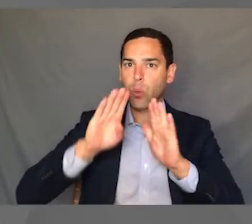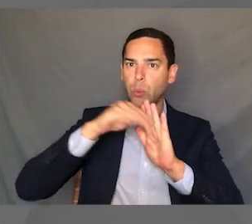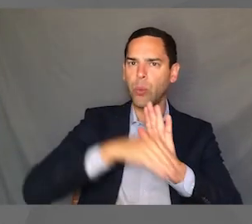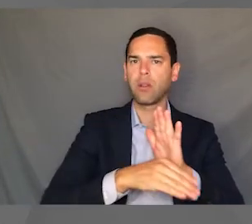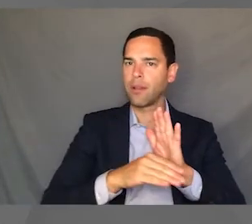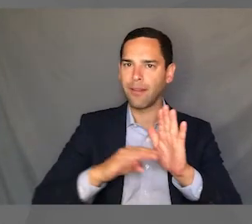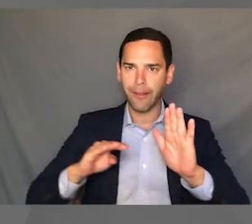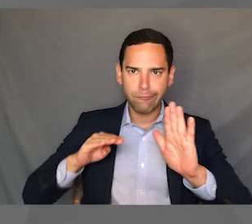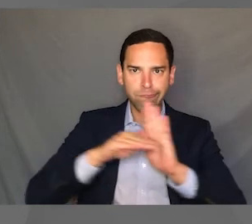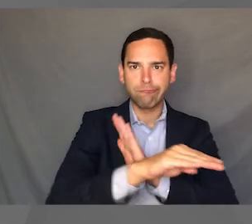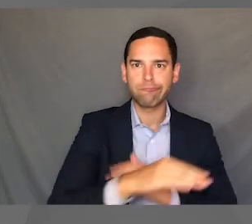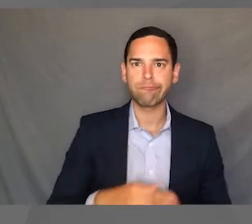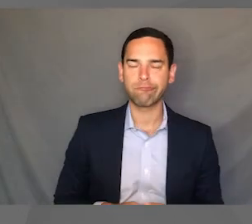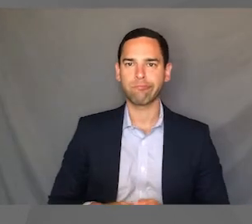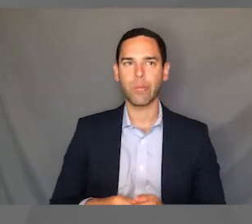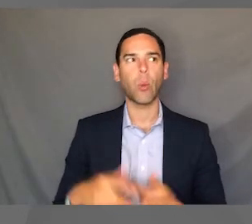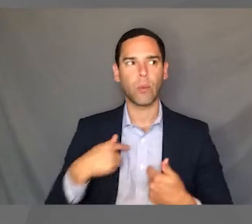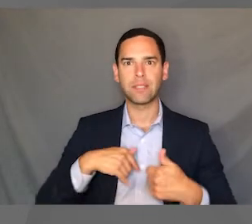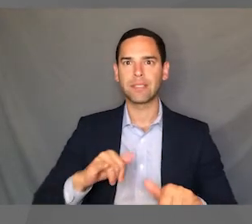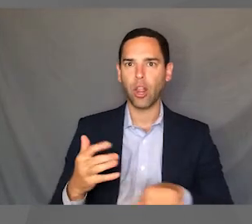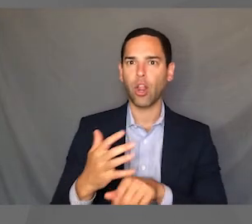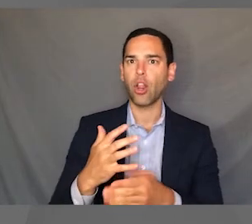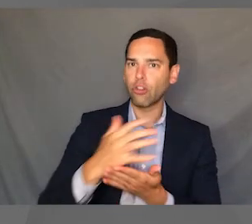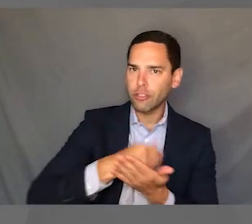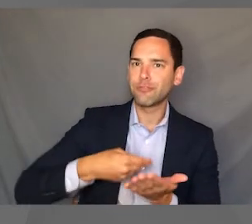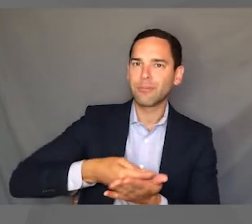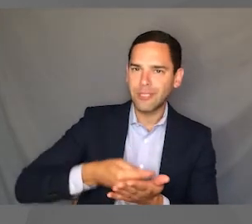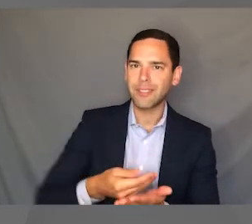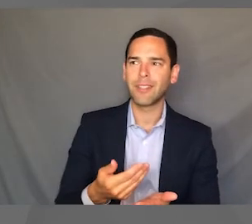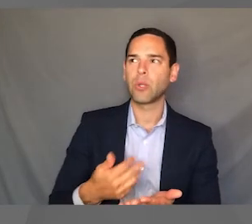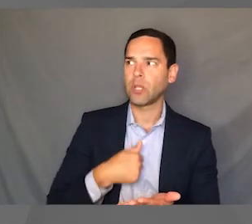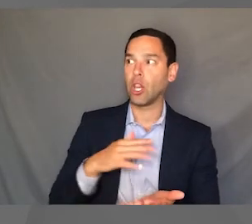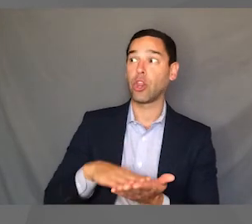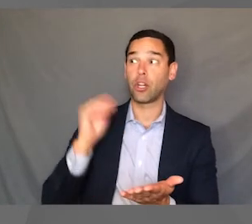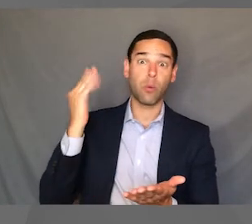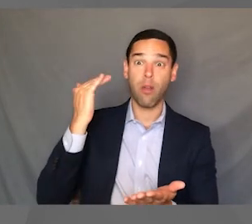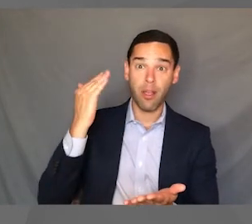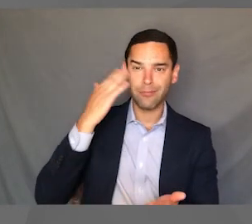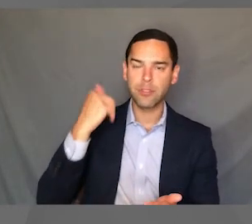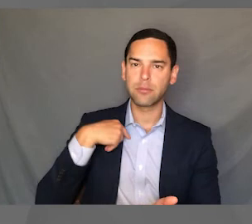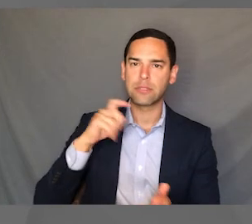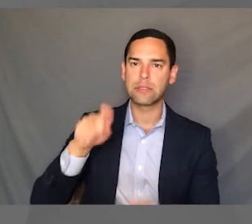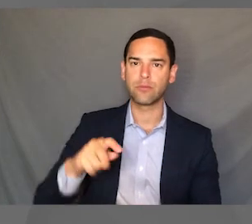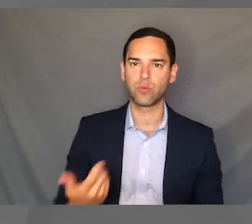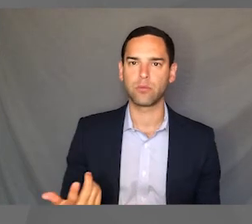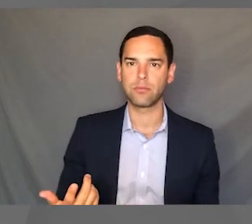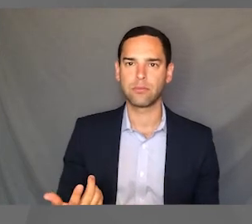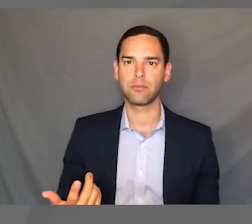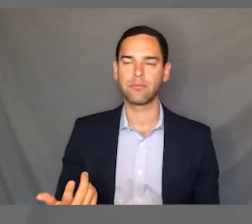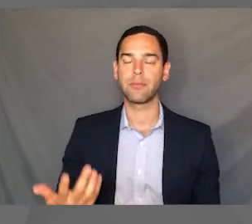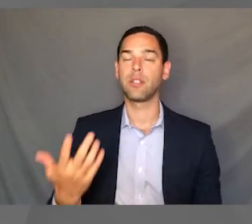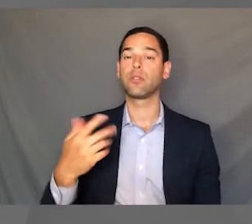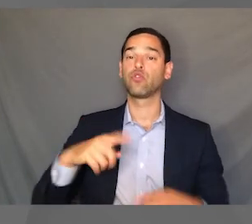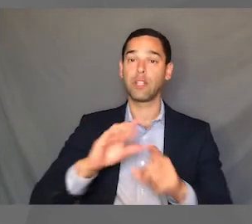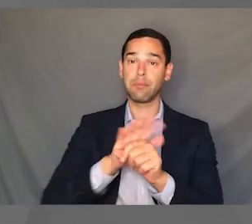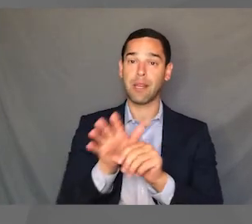our bottom line. We've learned to do these things because these are necessary. And we all know that also in the face of the pandemic, it